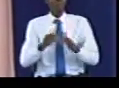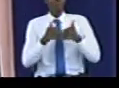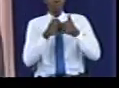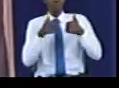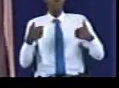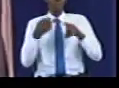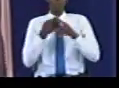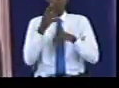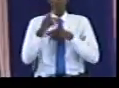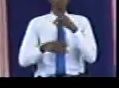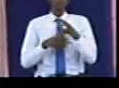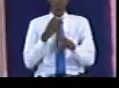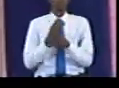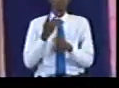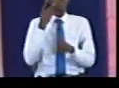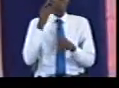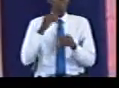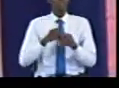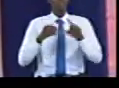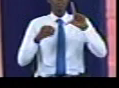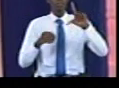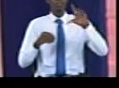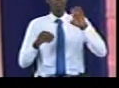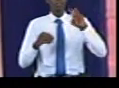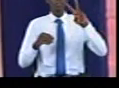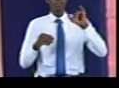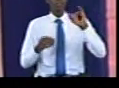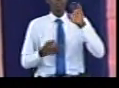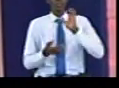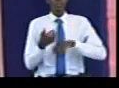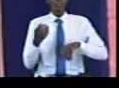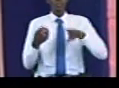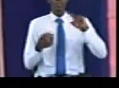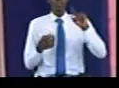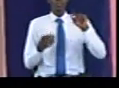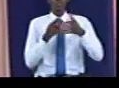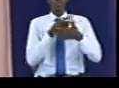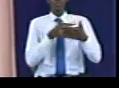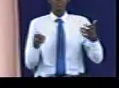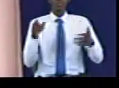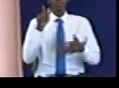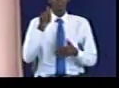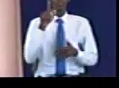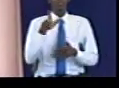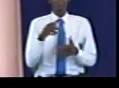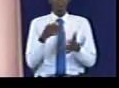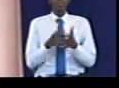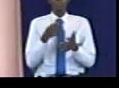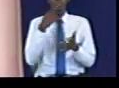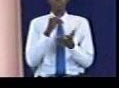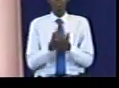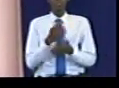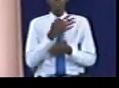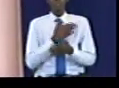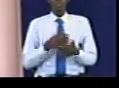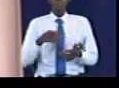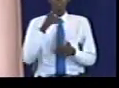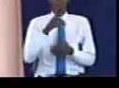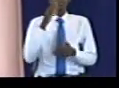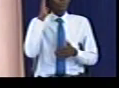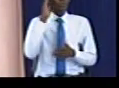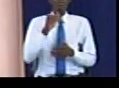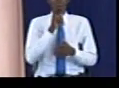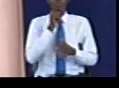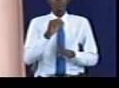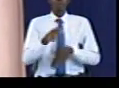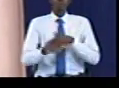world. Leviticus chapter 20, I read from verse 23. Look at it says, and ye shall not walk in the